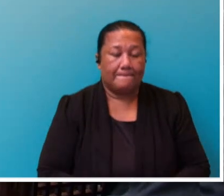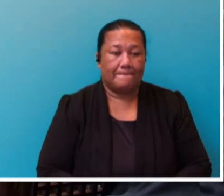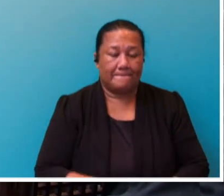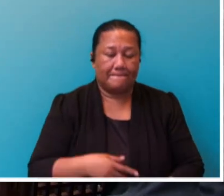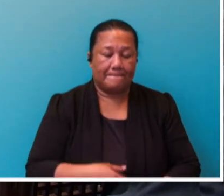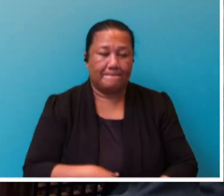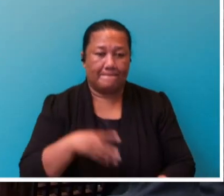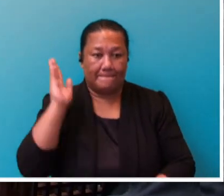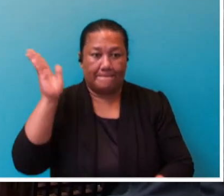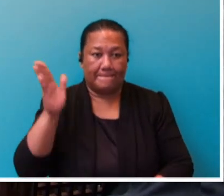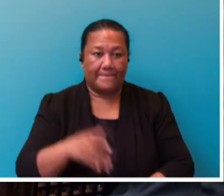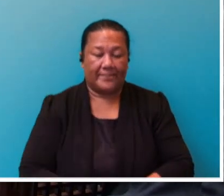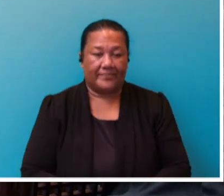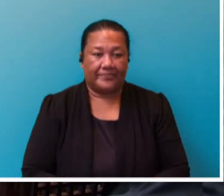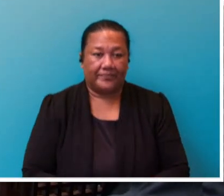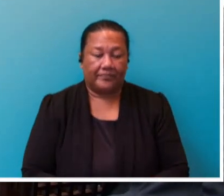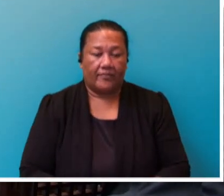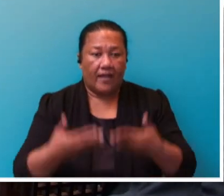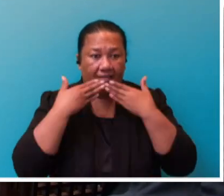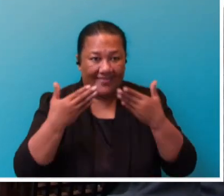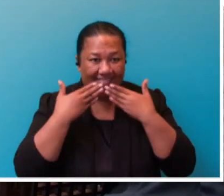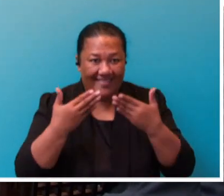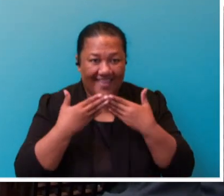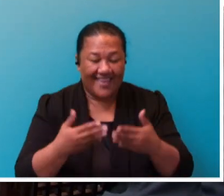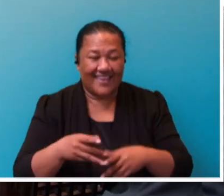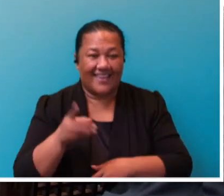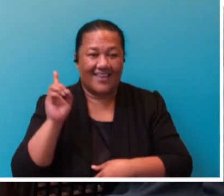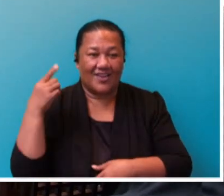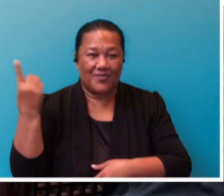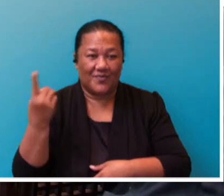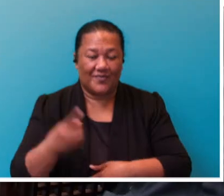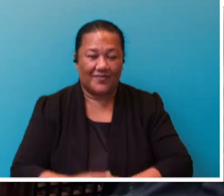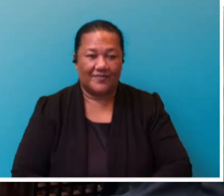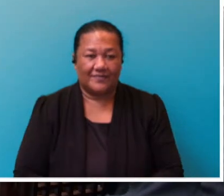Thank you, Honourable Speaker, and I thank the Honourable